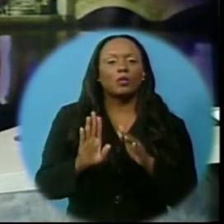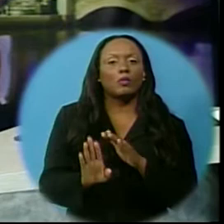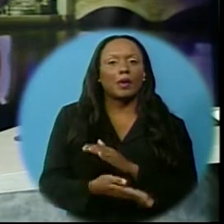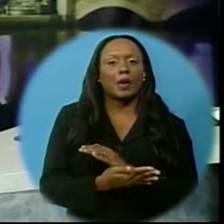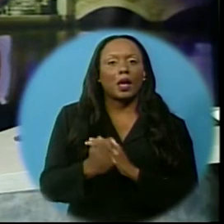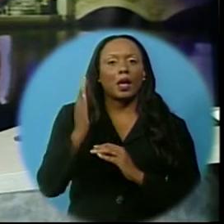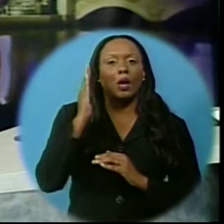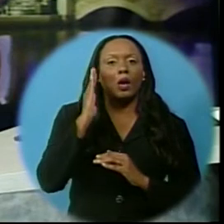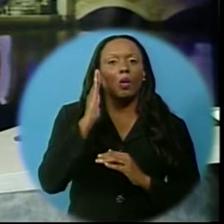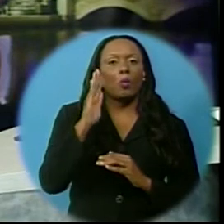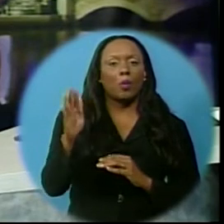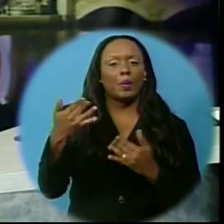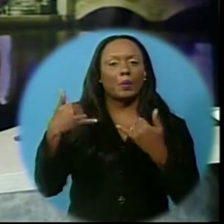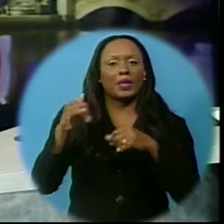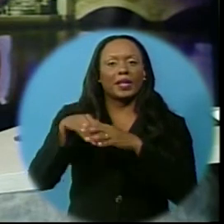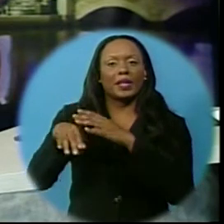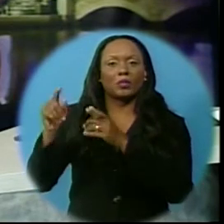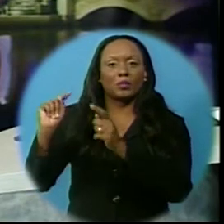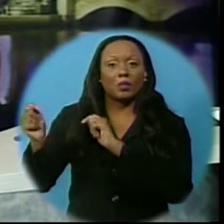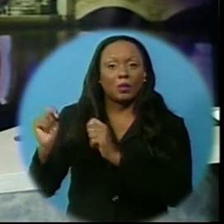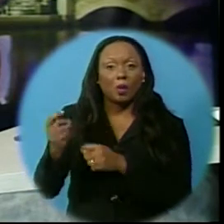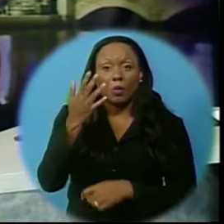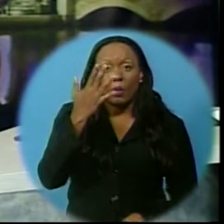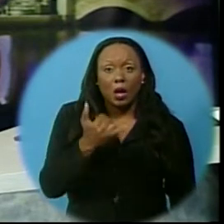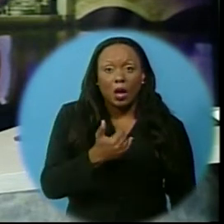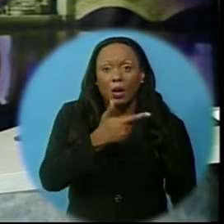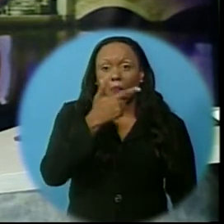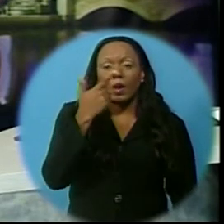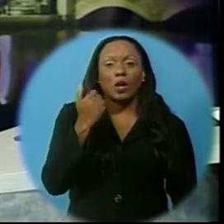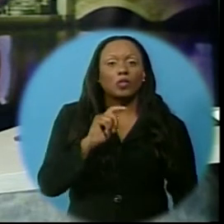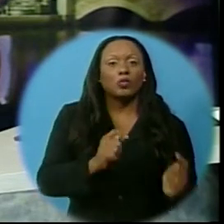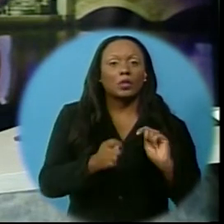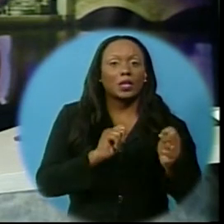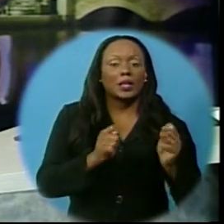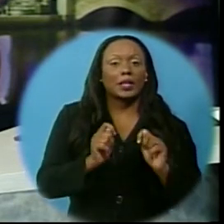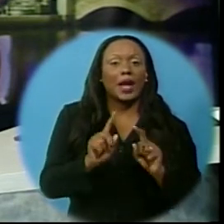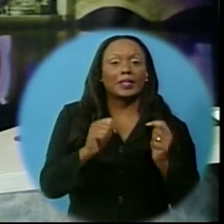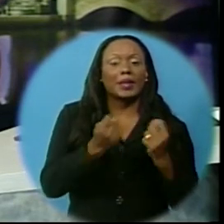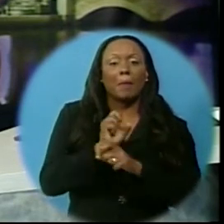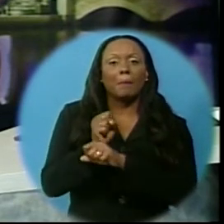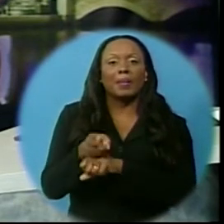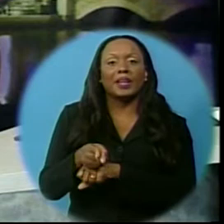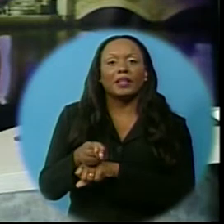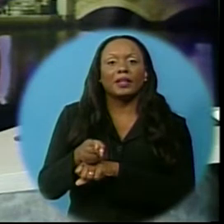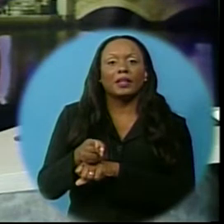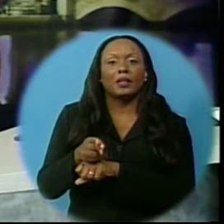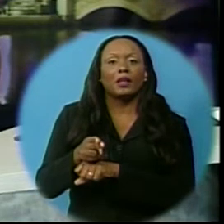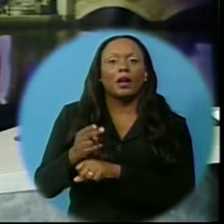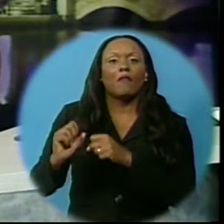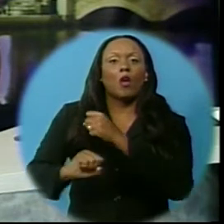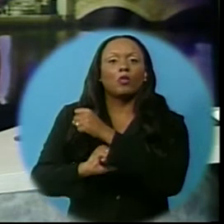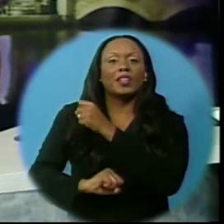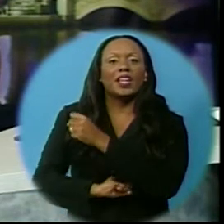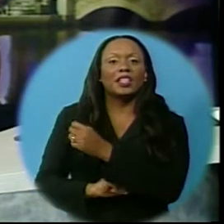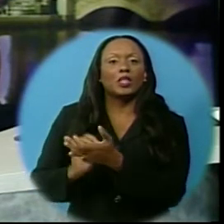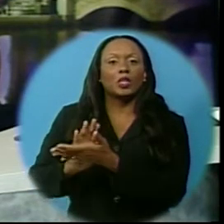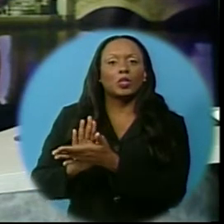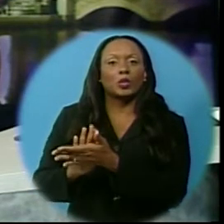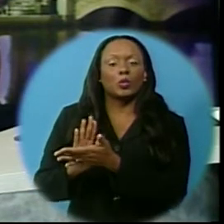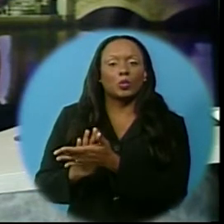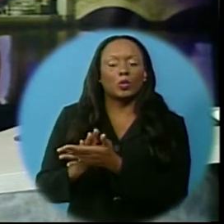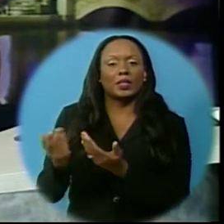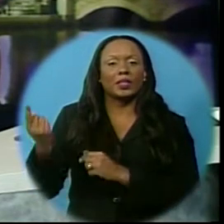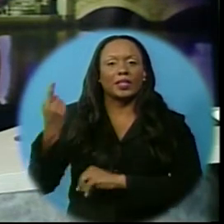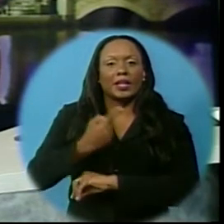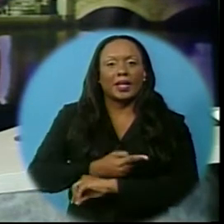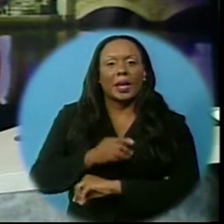Tobago. That's because Power Gen Penal of TNT defeated Christchurch Foundation School of Barbados by 43 runs in the final